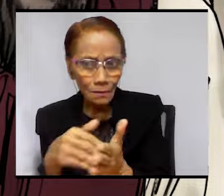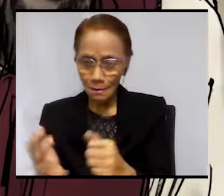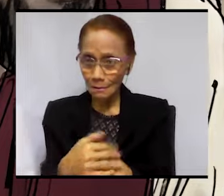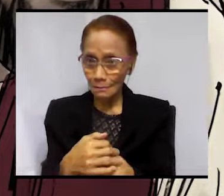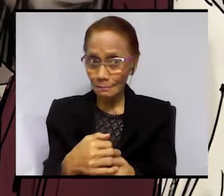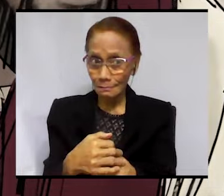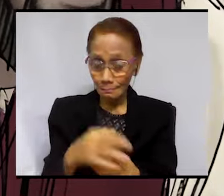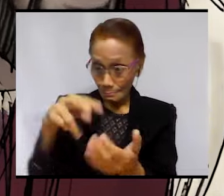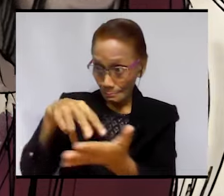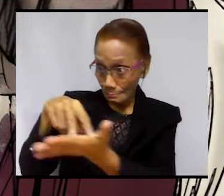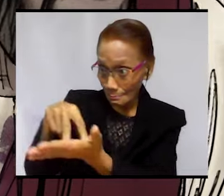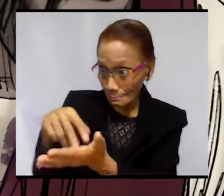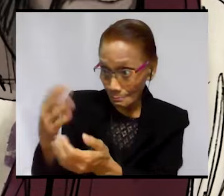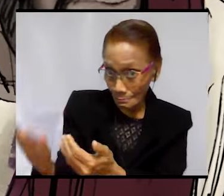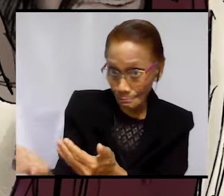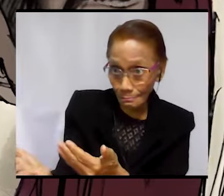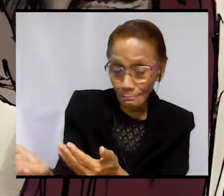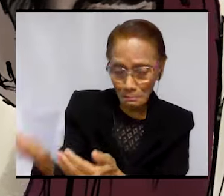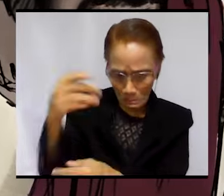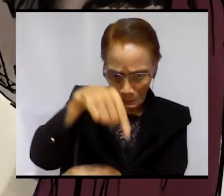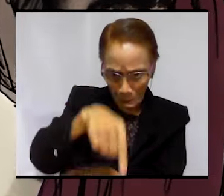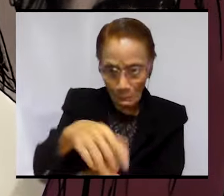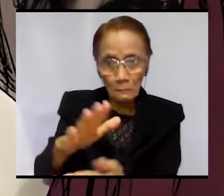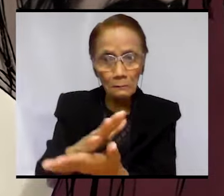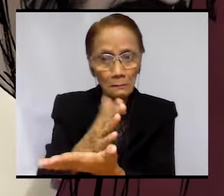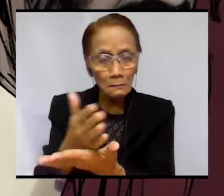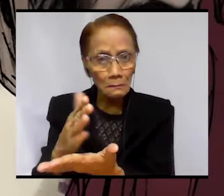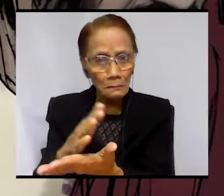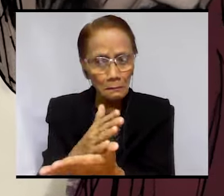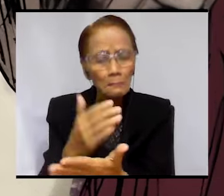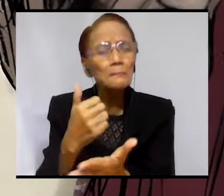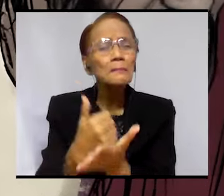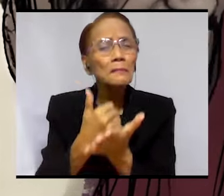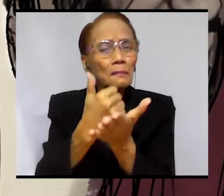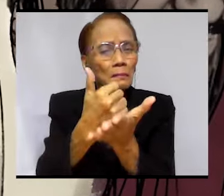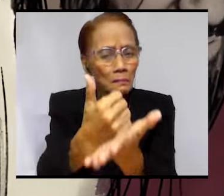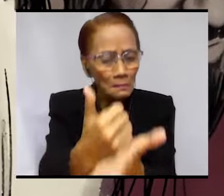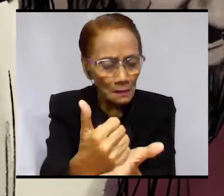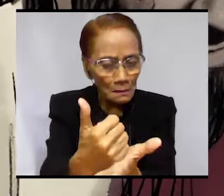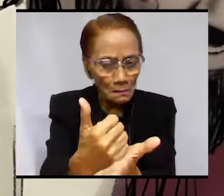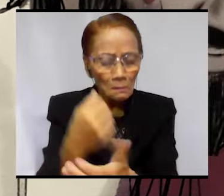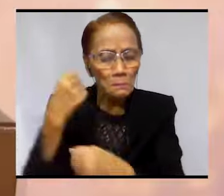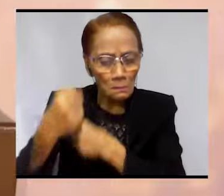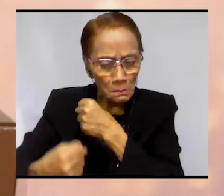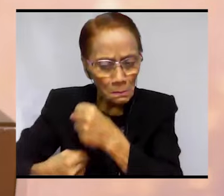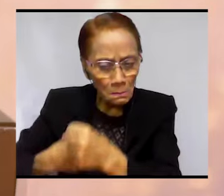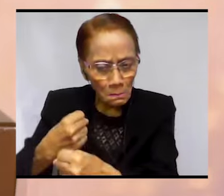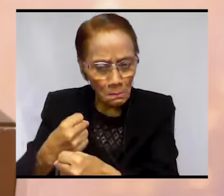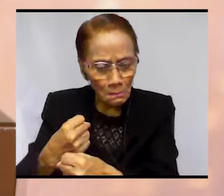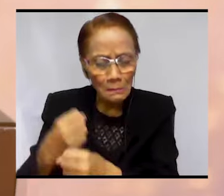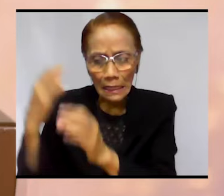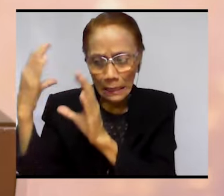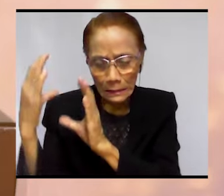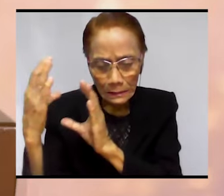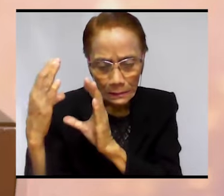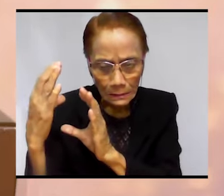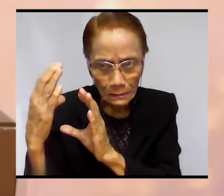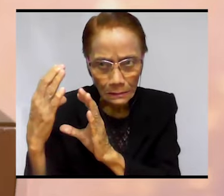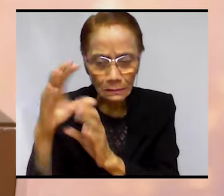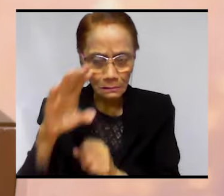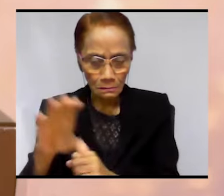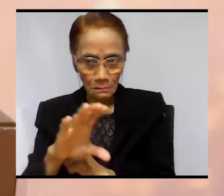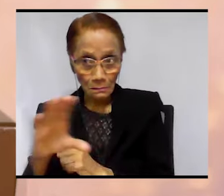bystander participated in his passion by helping him carry his cross. Let us not forget